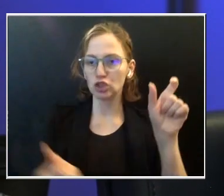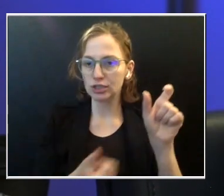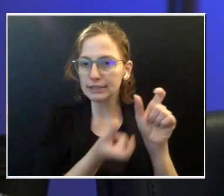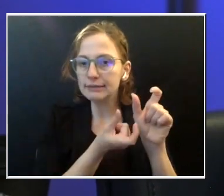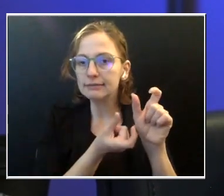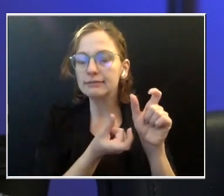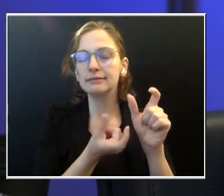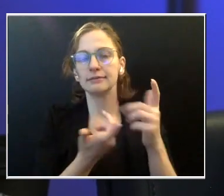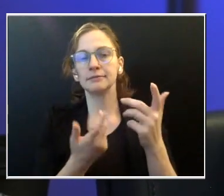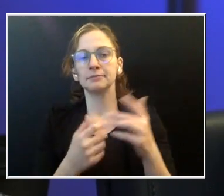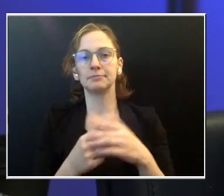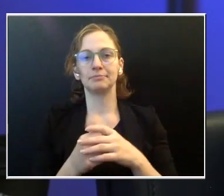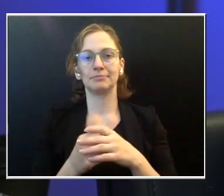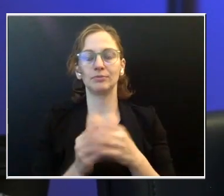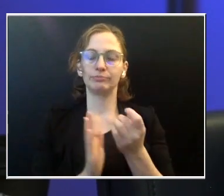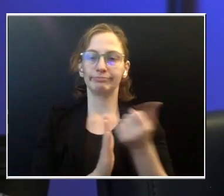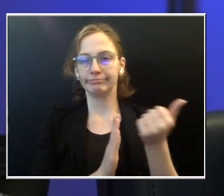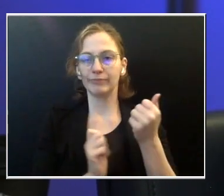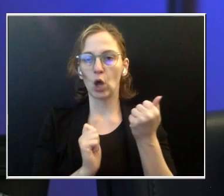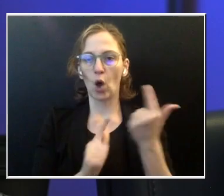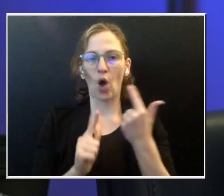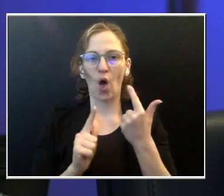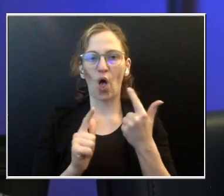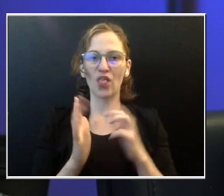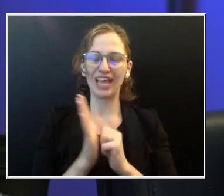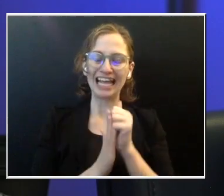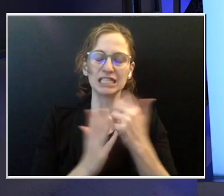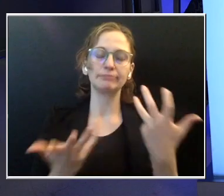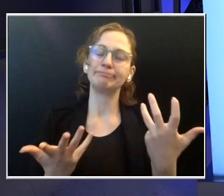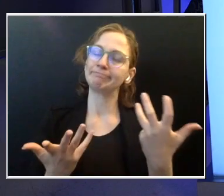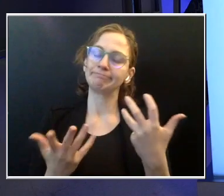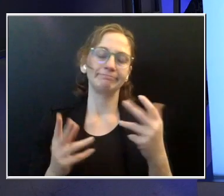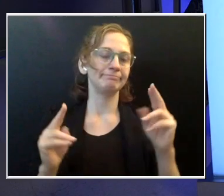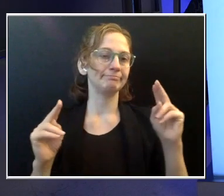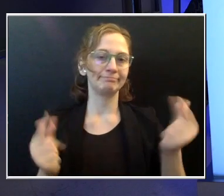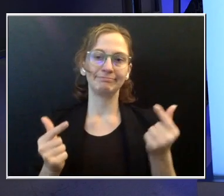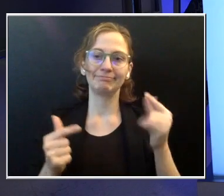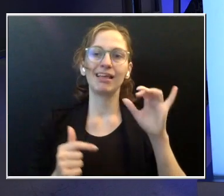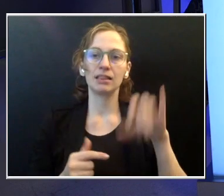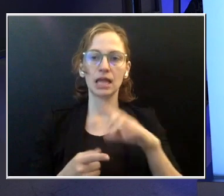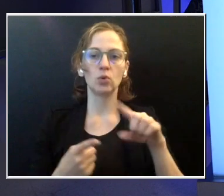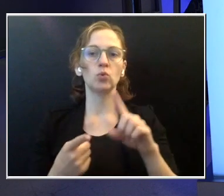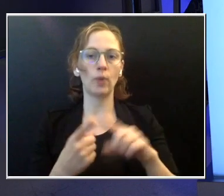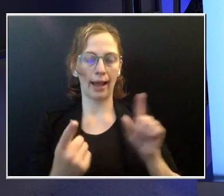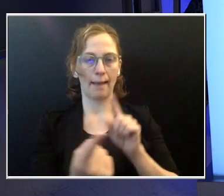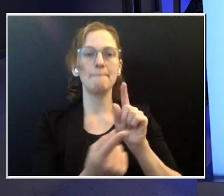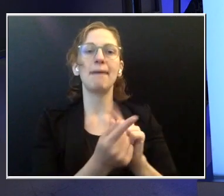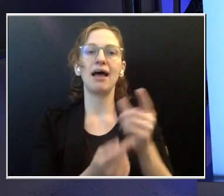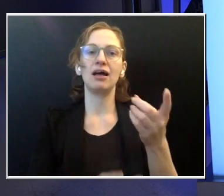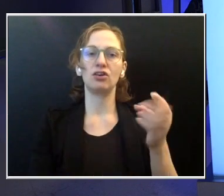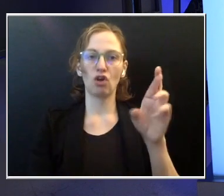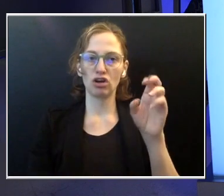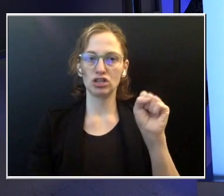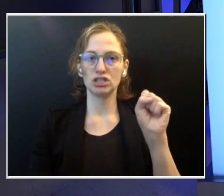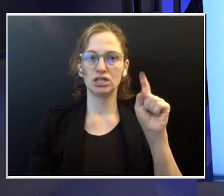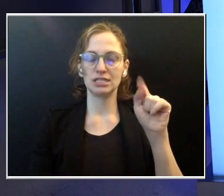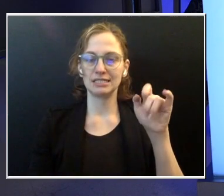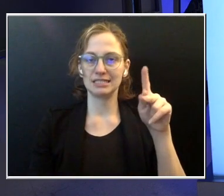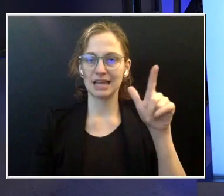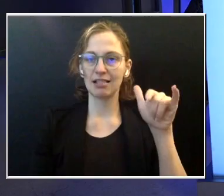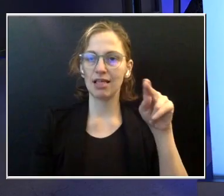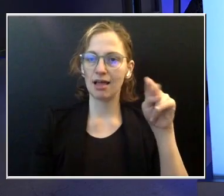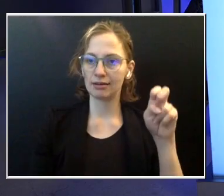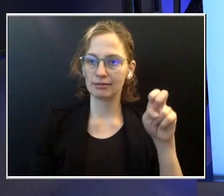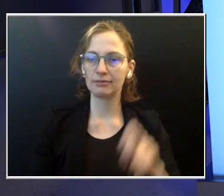that's when I met Dr. Stecklein. So tell us a little bit more about the need for those continued surgeries to make sure those margins are cleared.